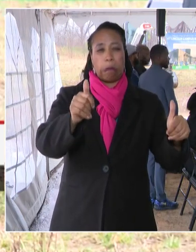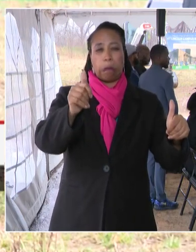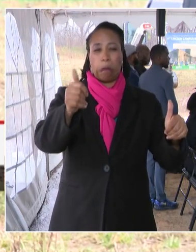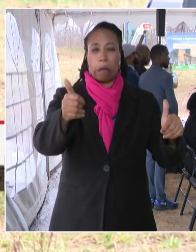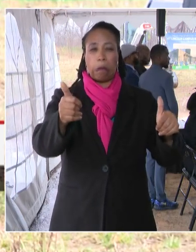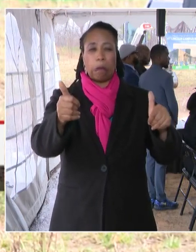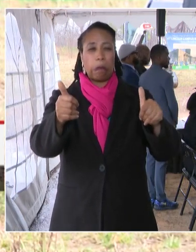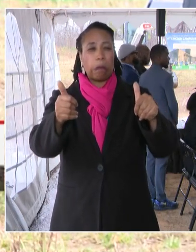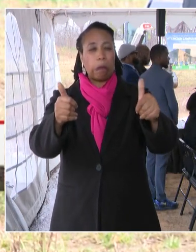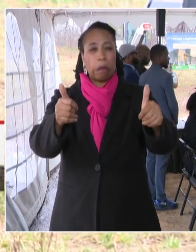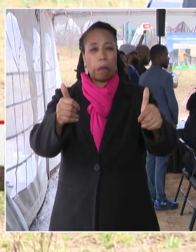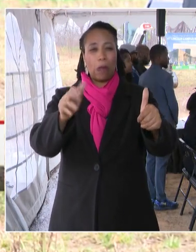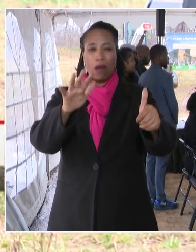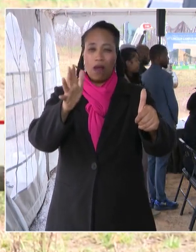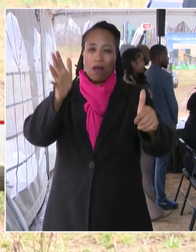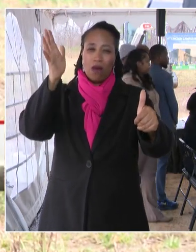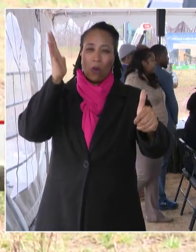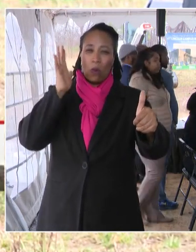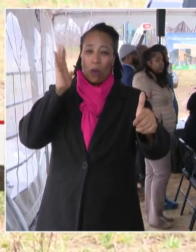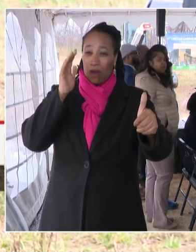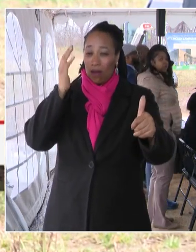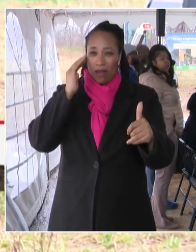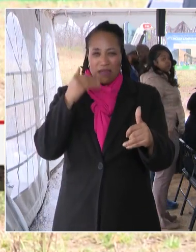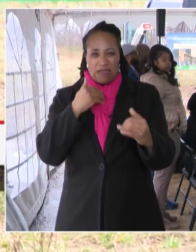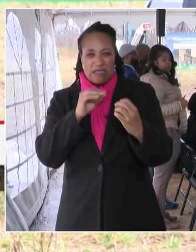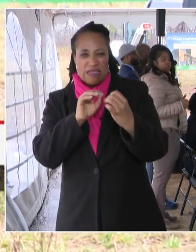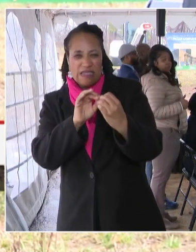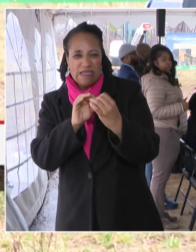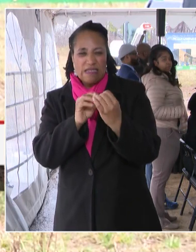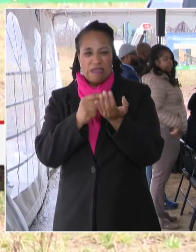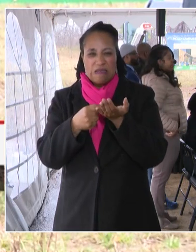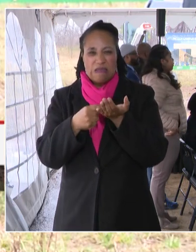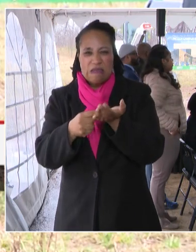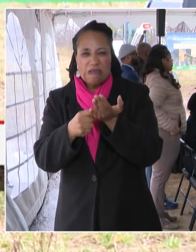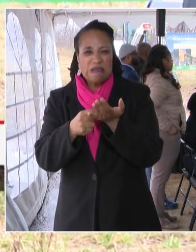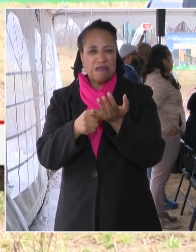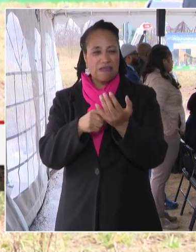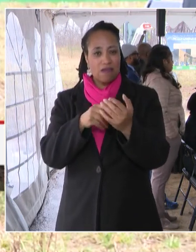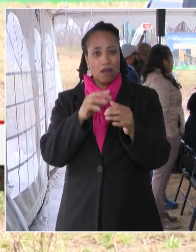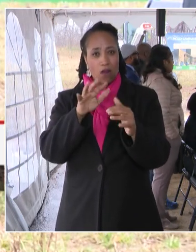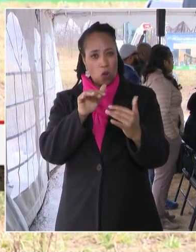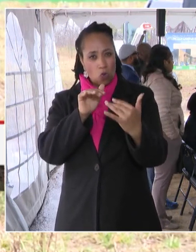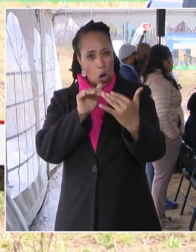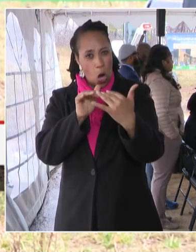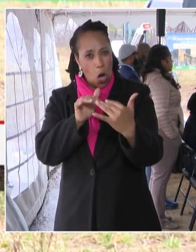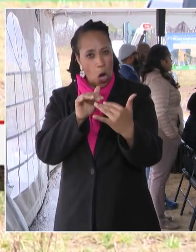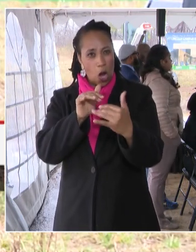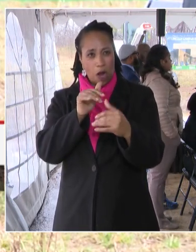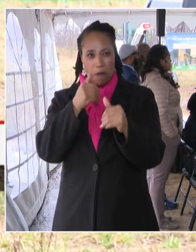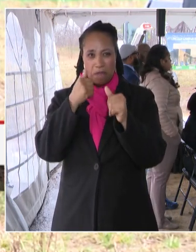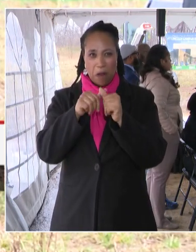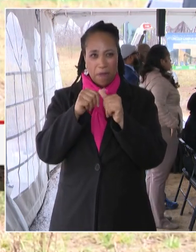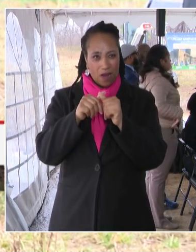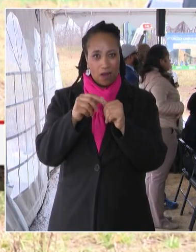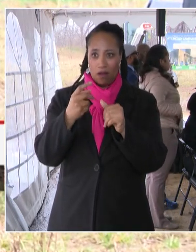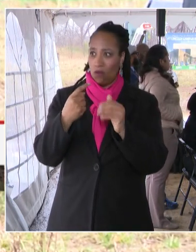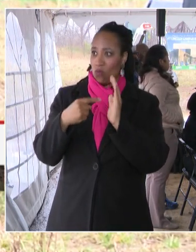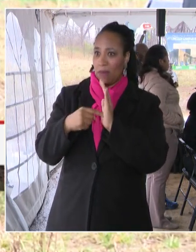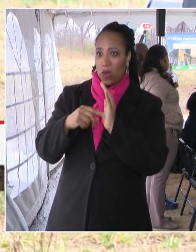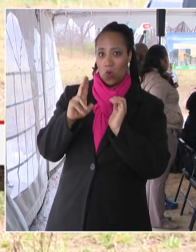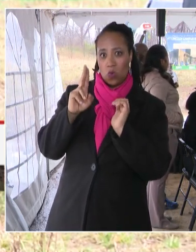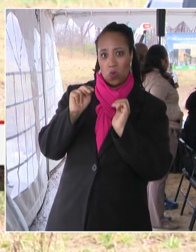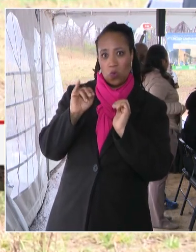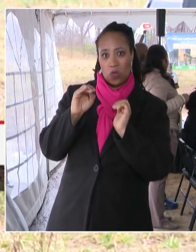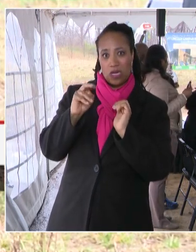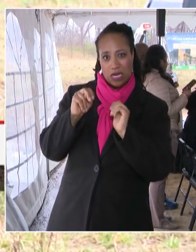It was an old battleground and a fort. And given where the district is today, given where our country is today, I